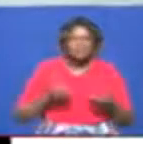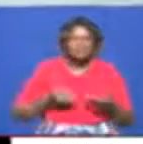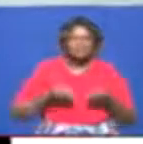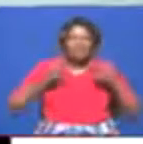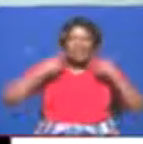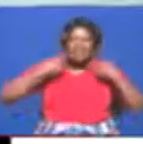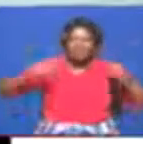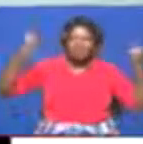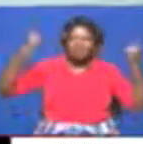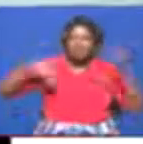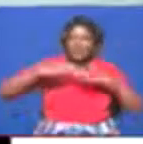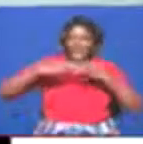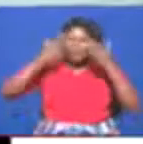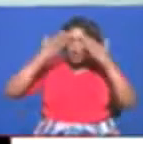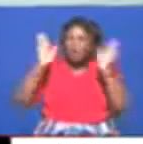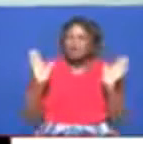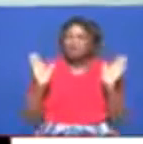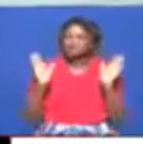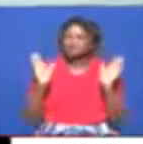mbele ya watu, angalie huyu,